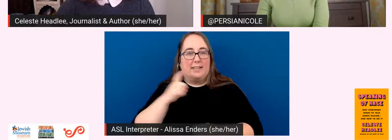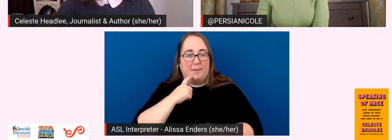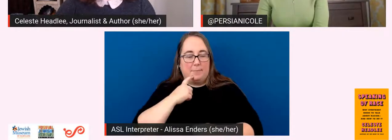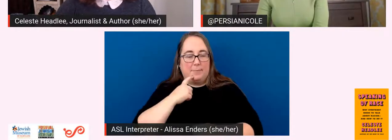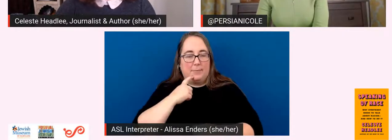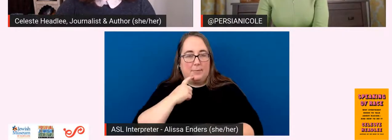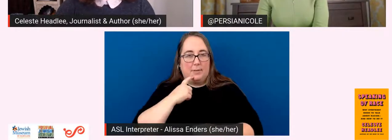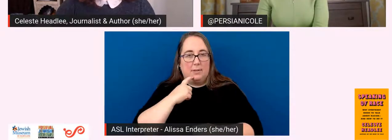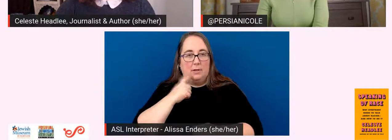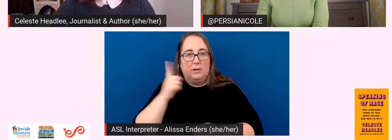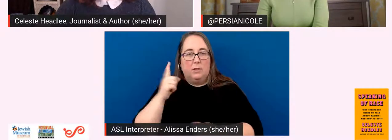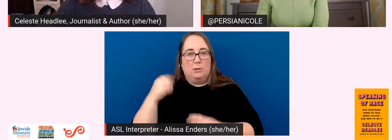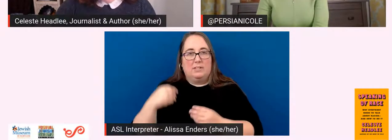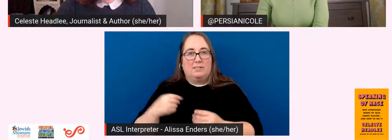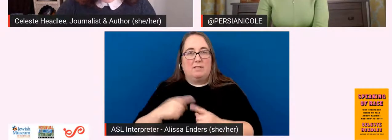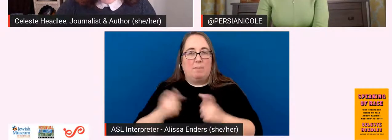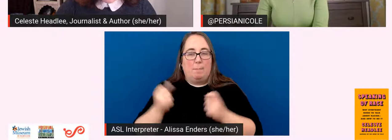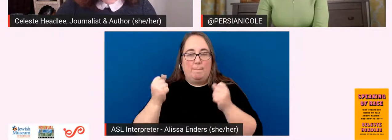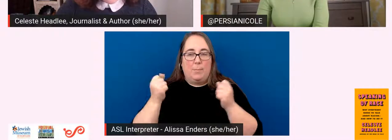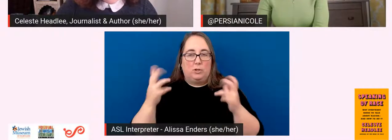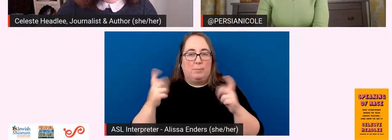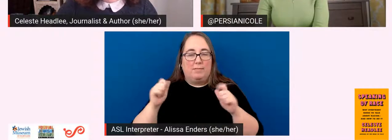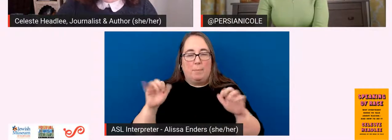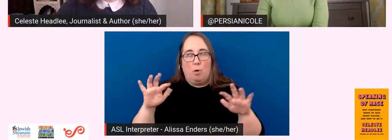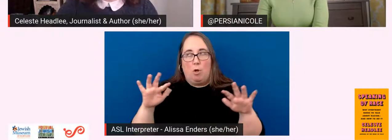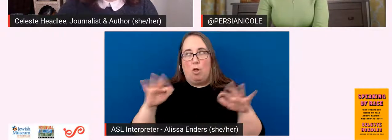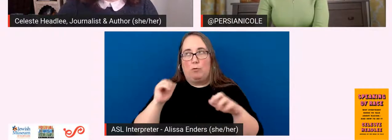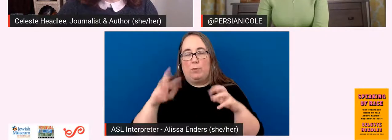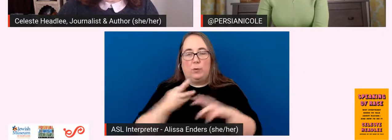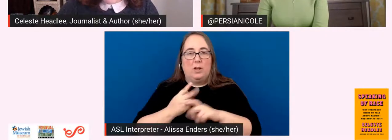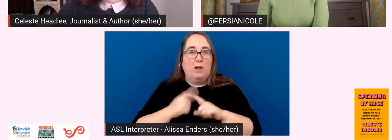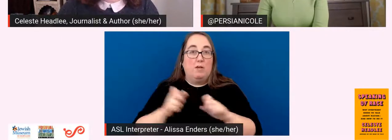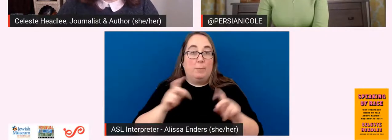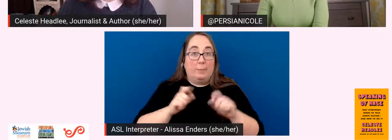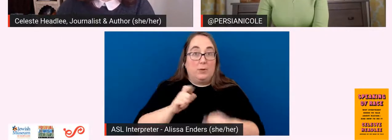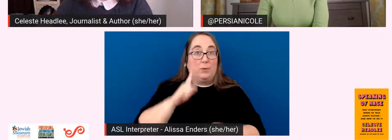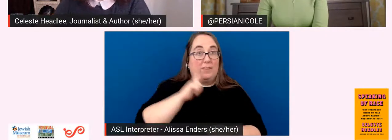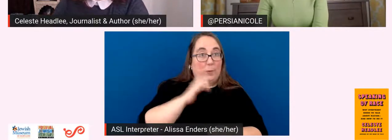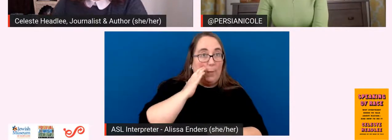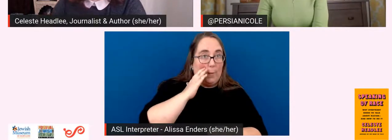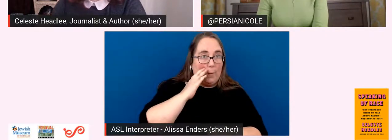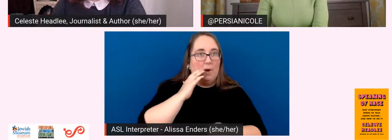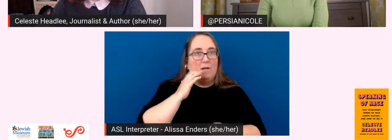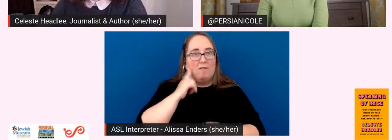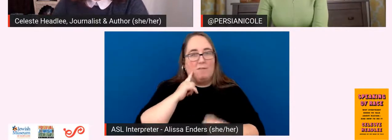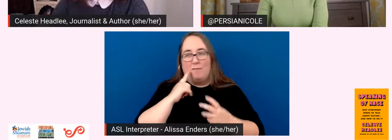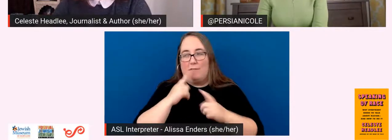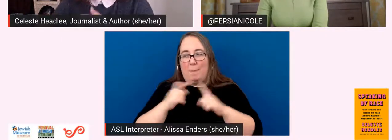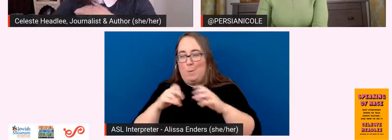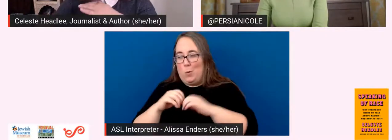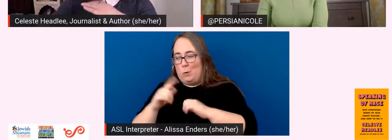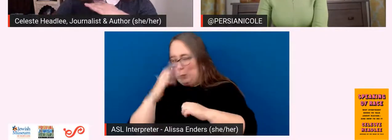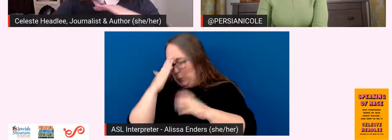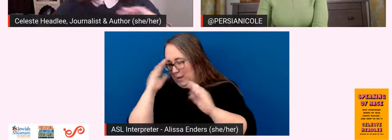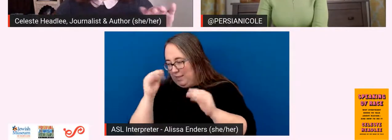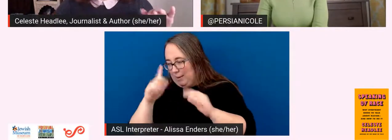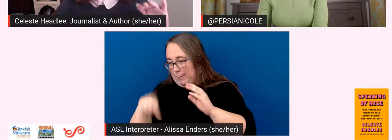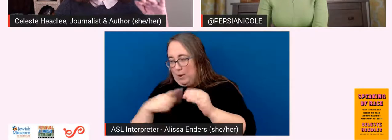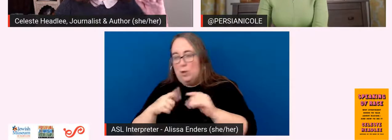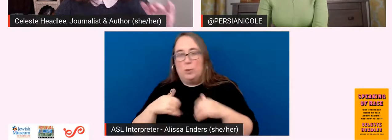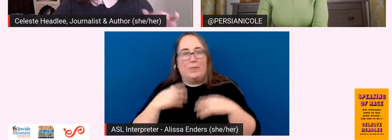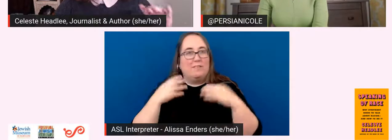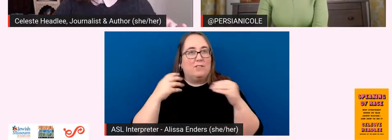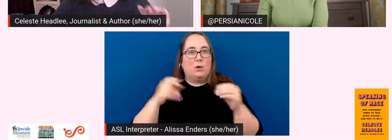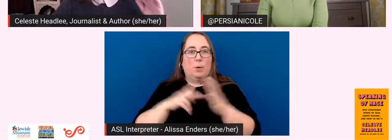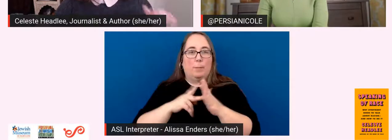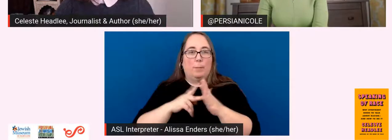are descended from multitudes from all around the world, from people you think you know and from more you know nothing about. You will have no